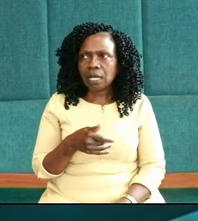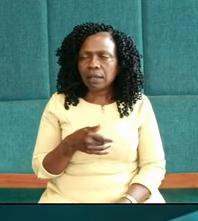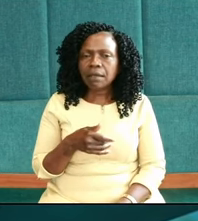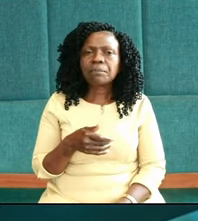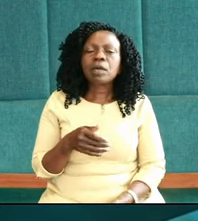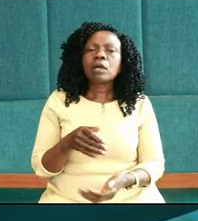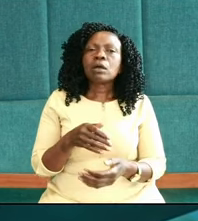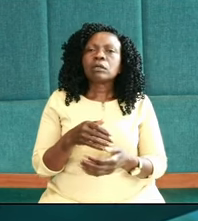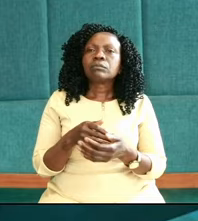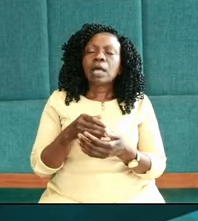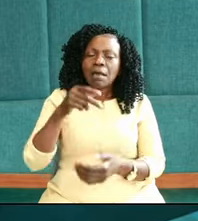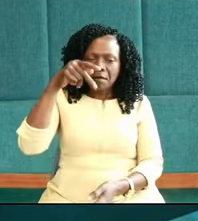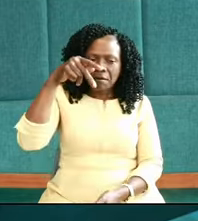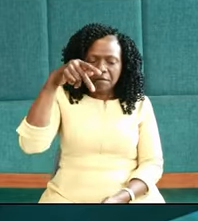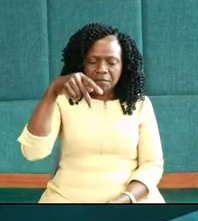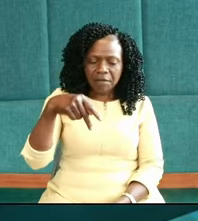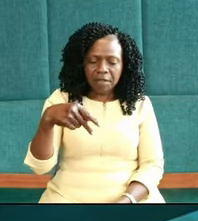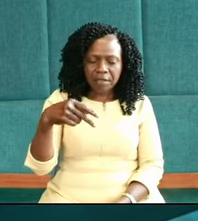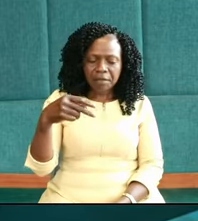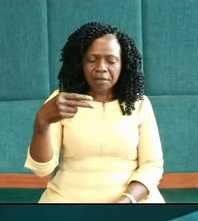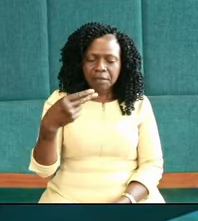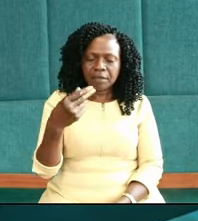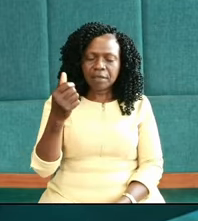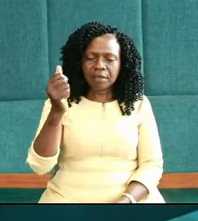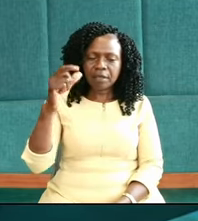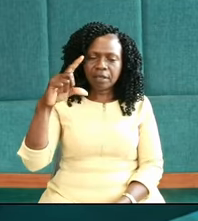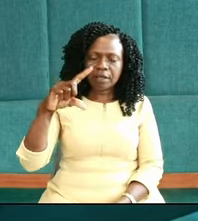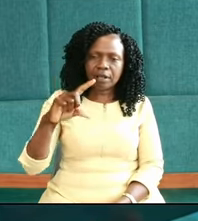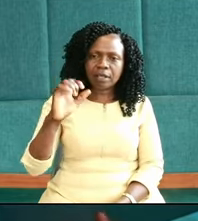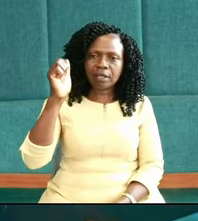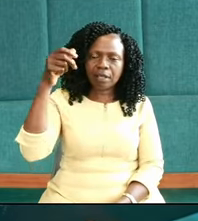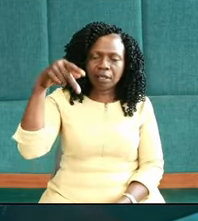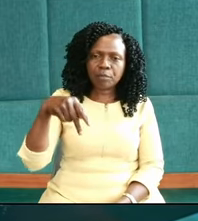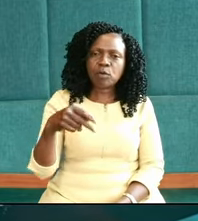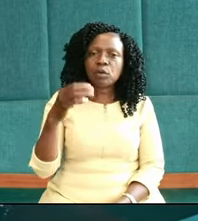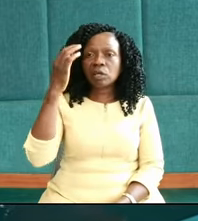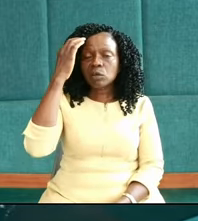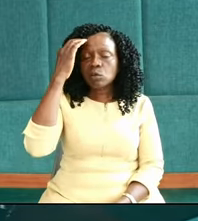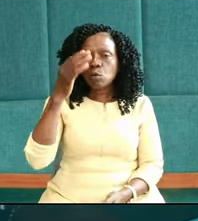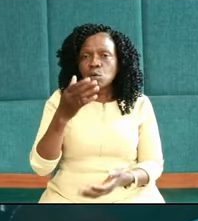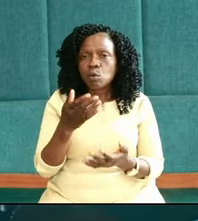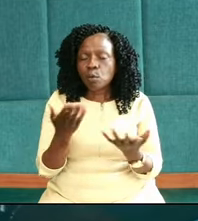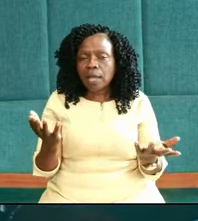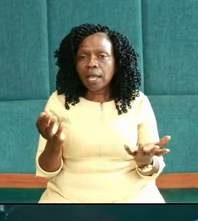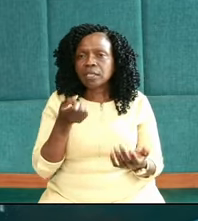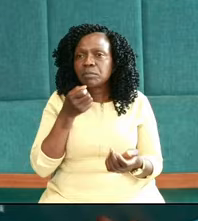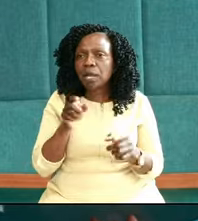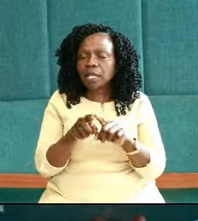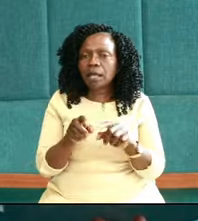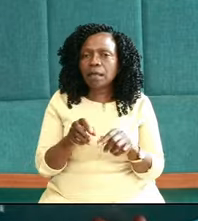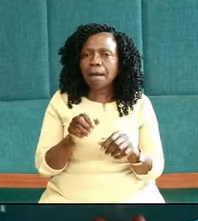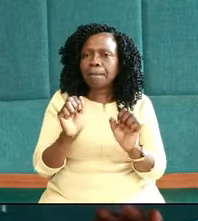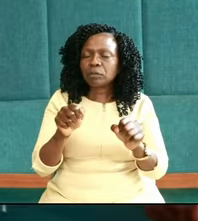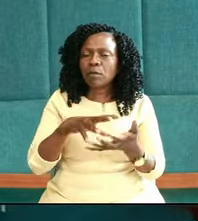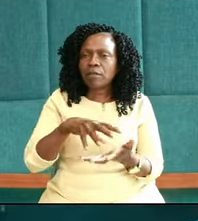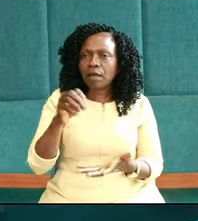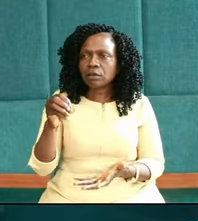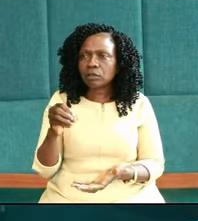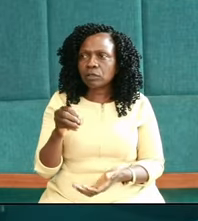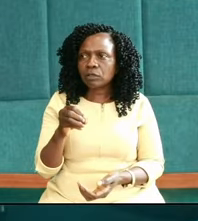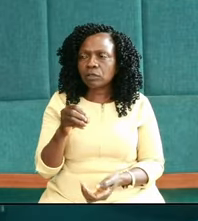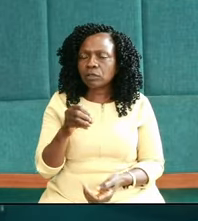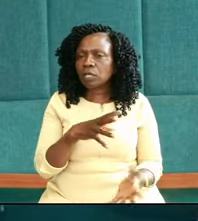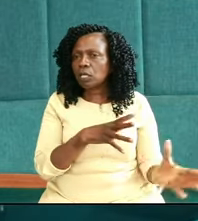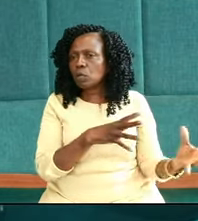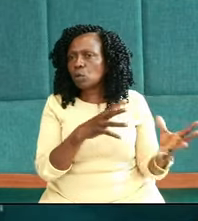Philip knew about Nathanael, and he knew where Nathanael could be found. So straight he